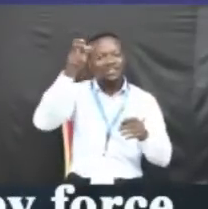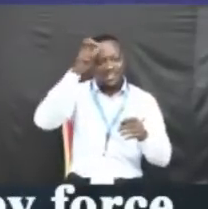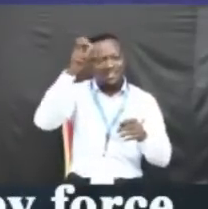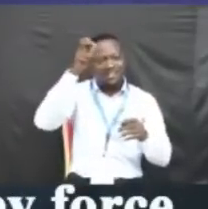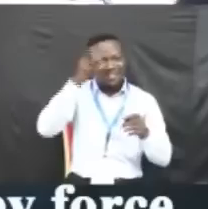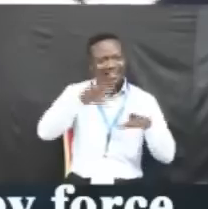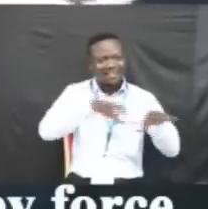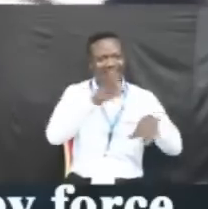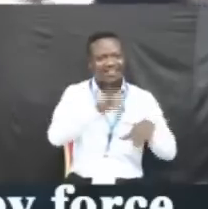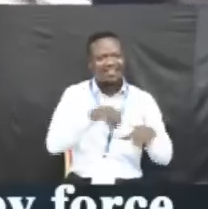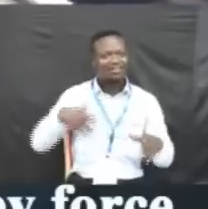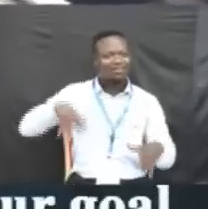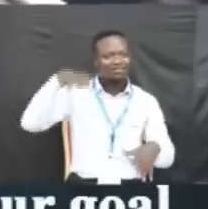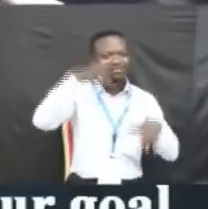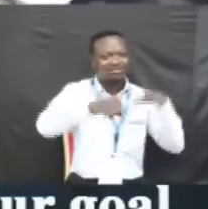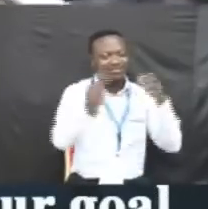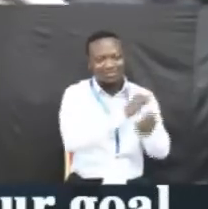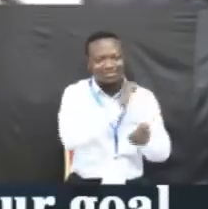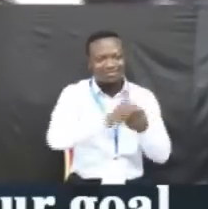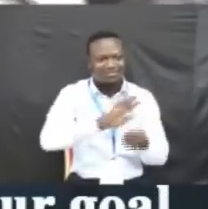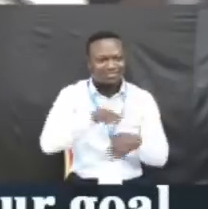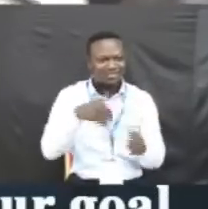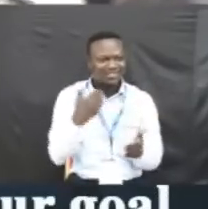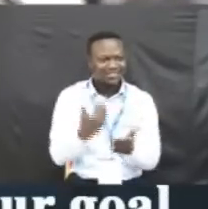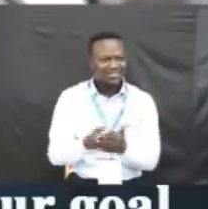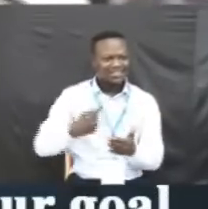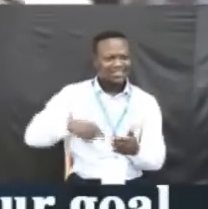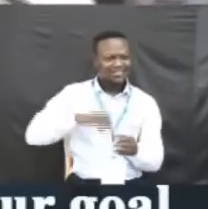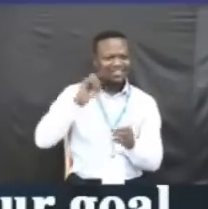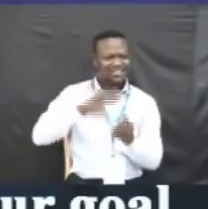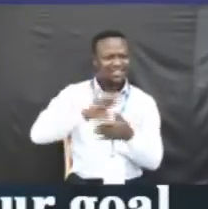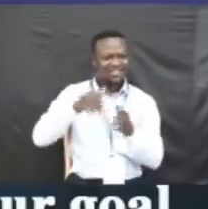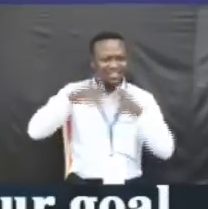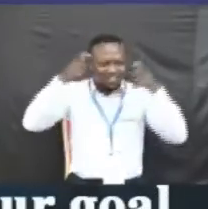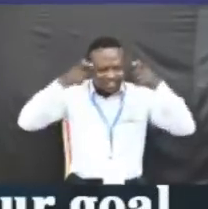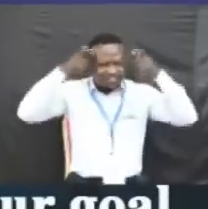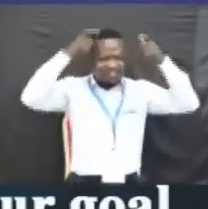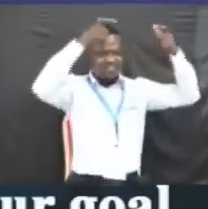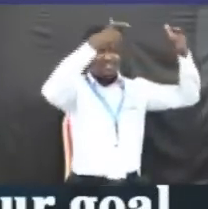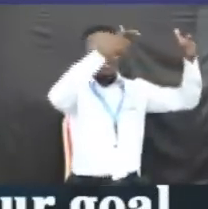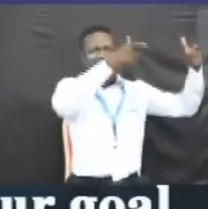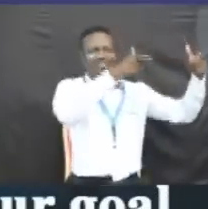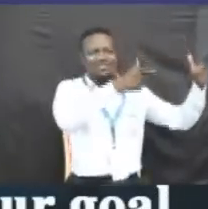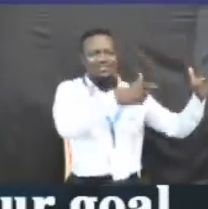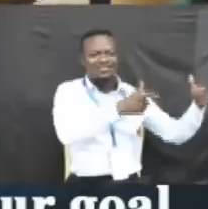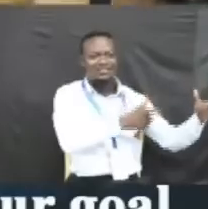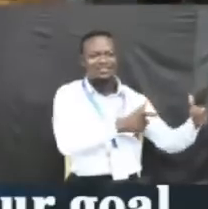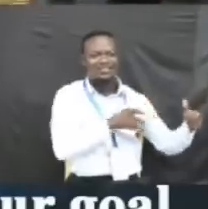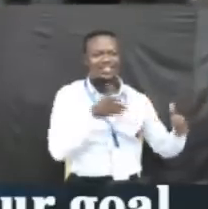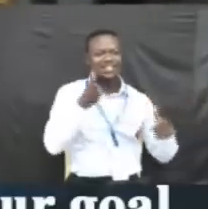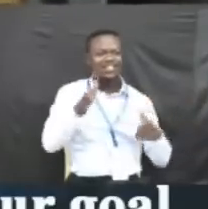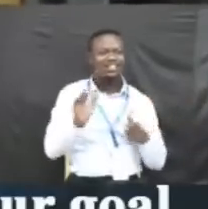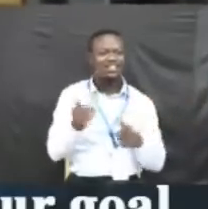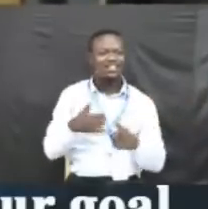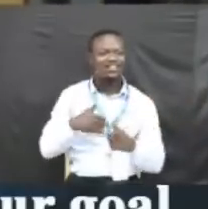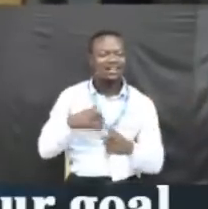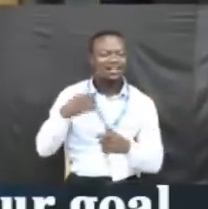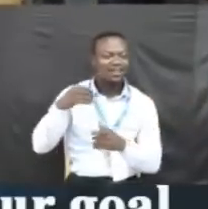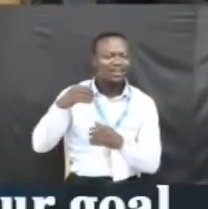taken by force. Let's cast the ground. has no famous